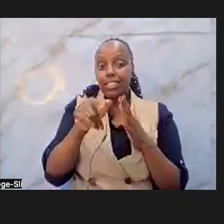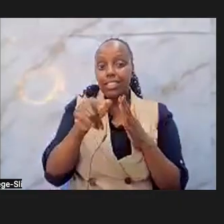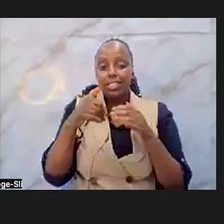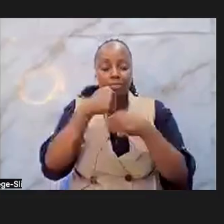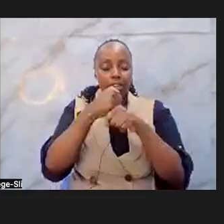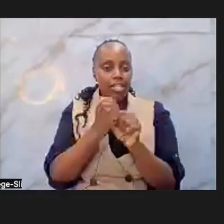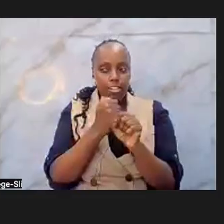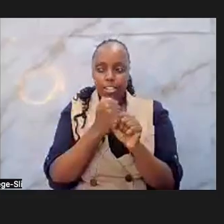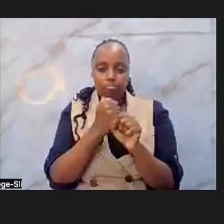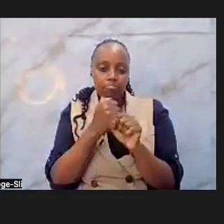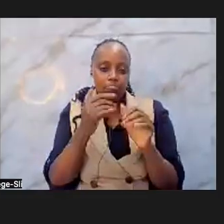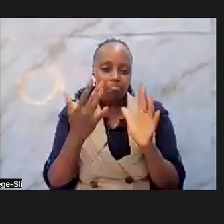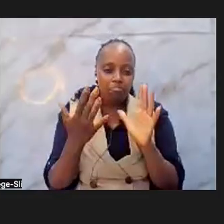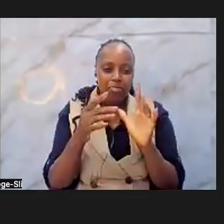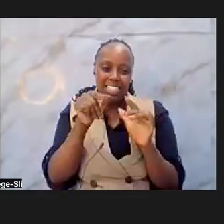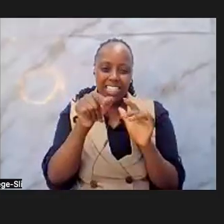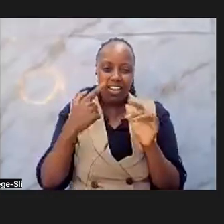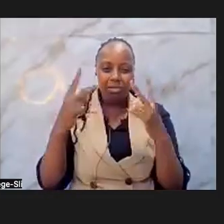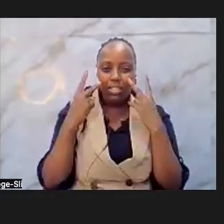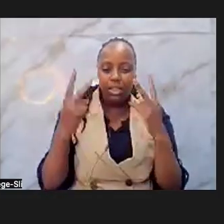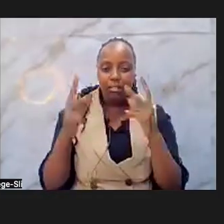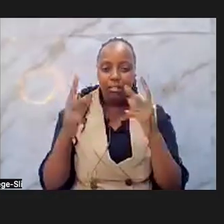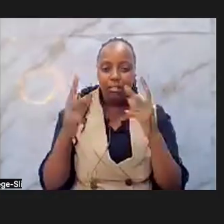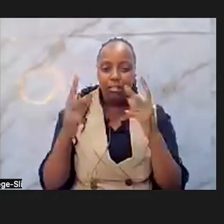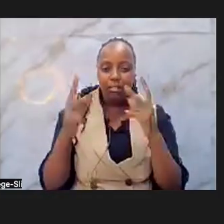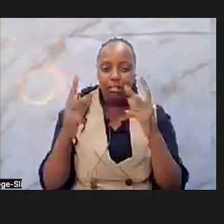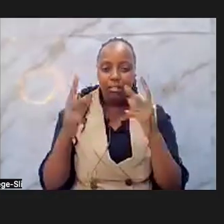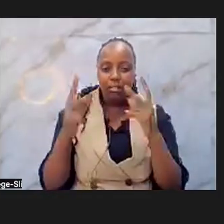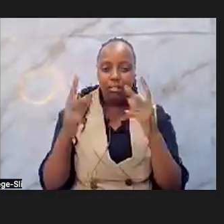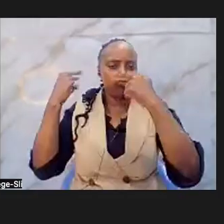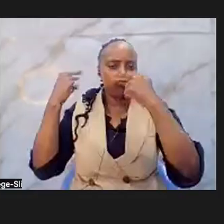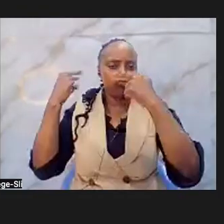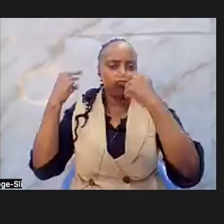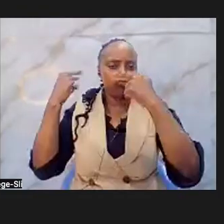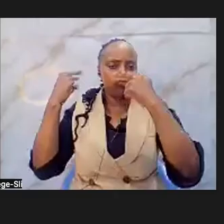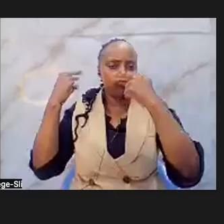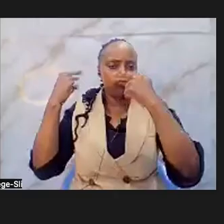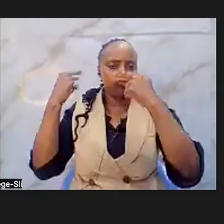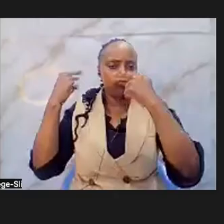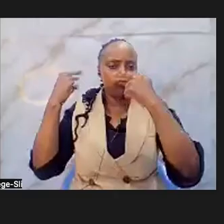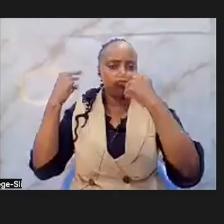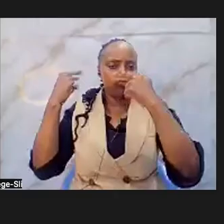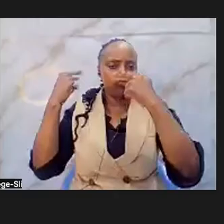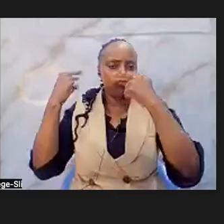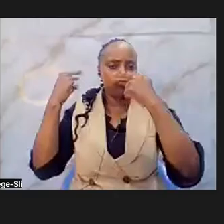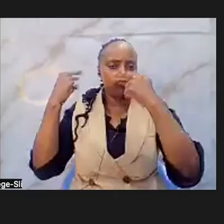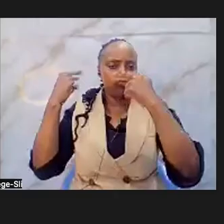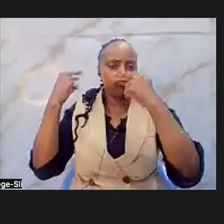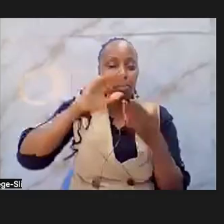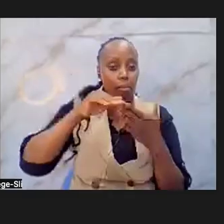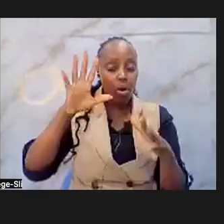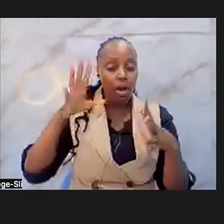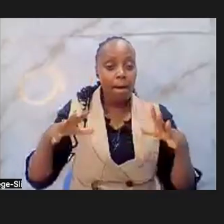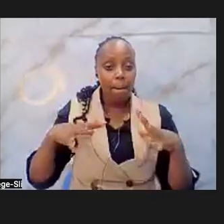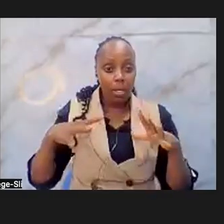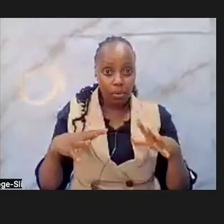have seen it as a change over time, and this has really increased the number of even the number